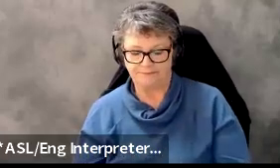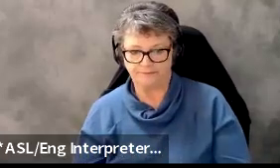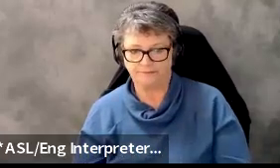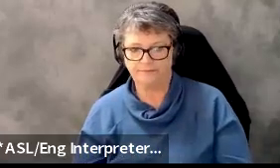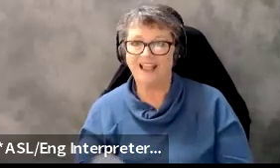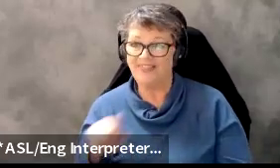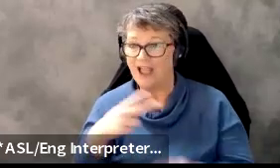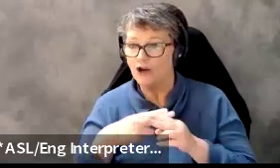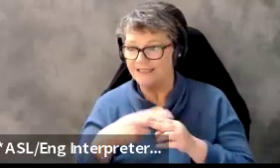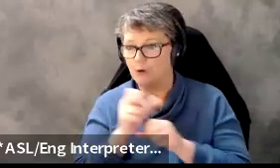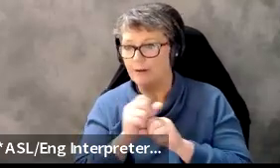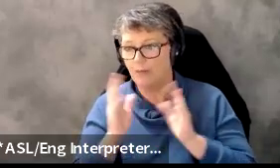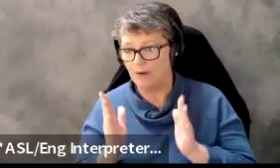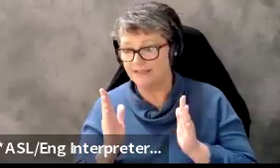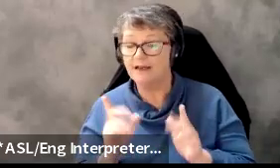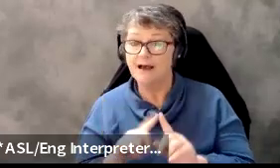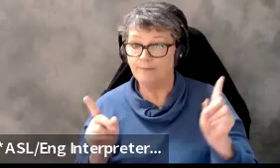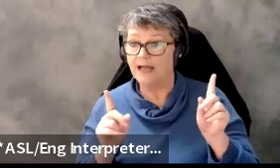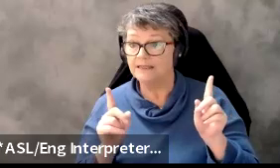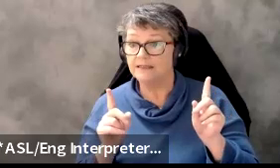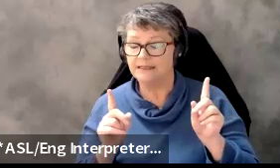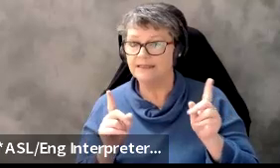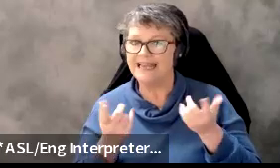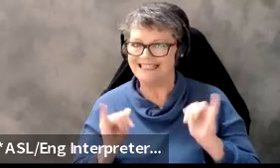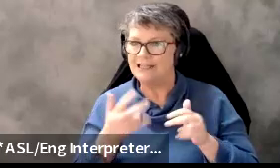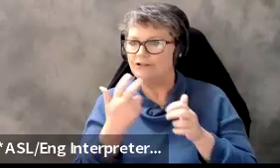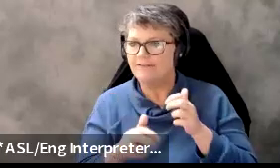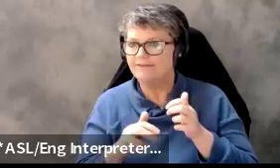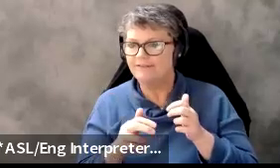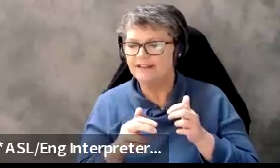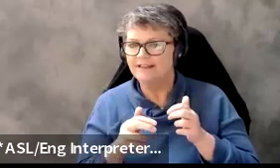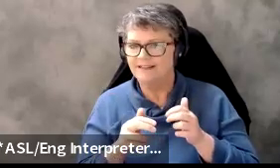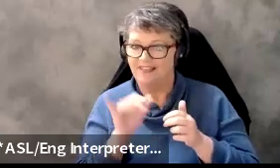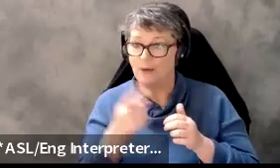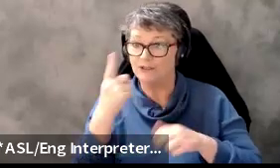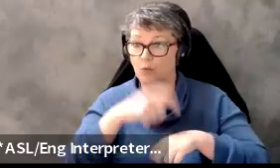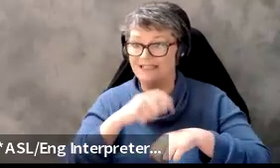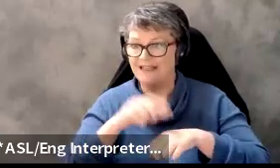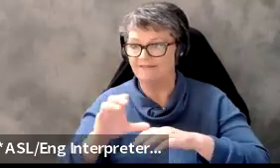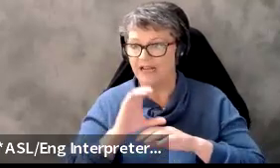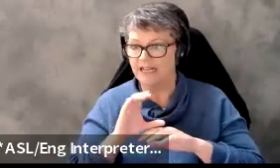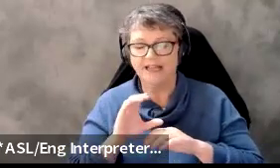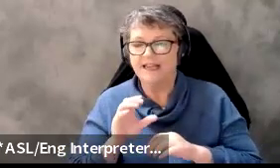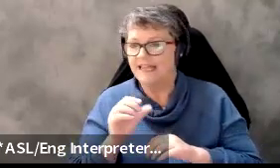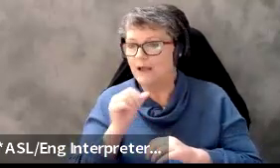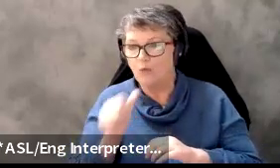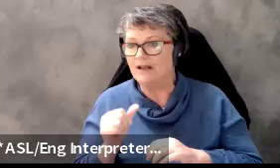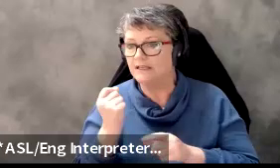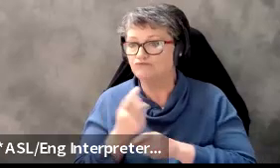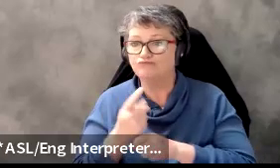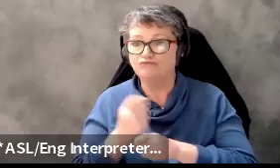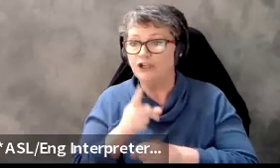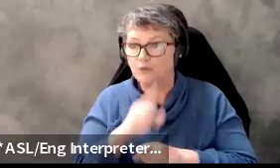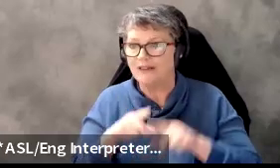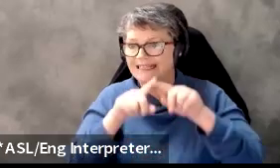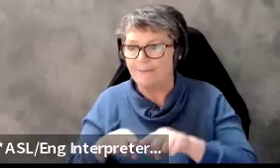they are temporary employees, but it's still tough because that was one-time funding. It wasn't baseline funding that you could